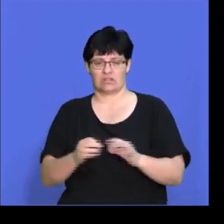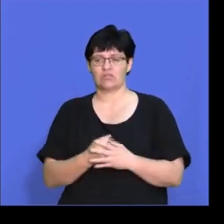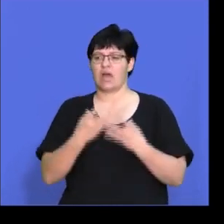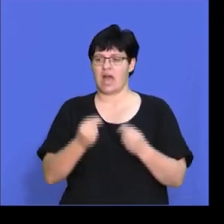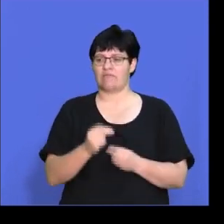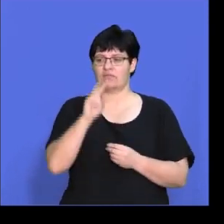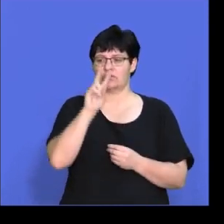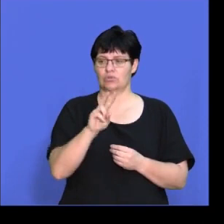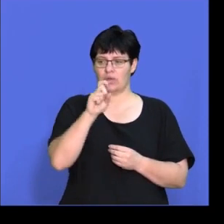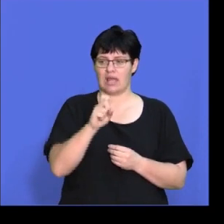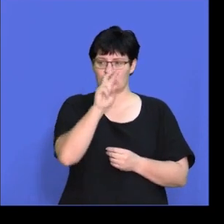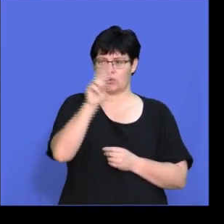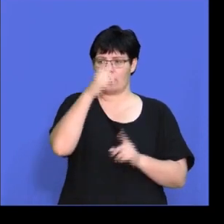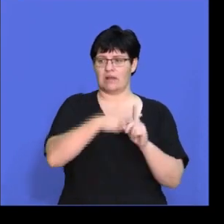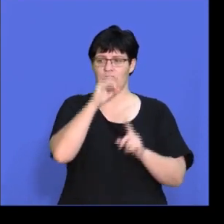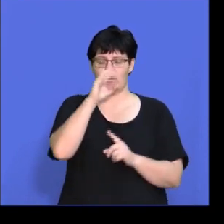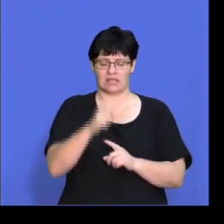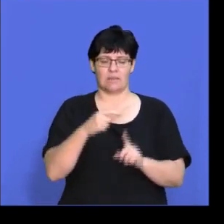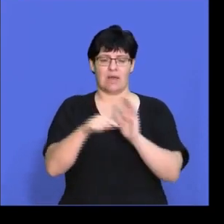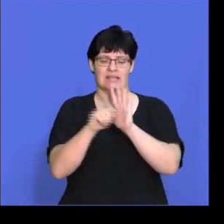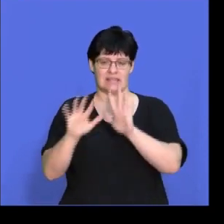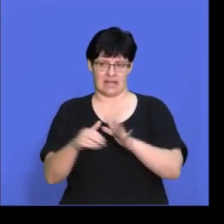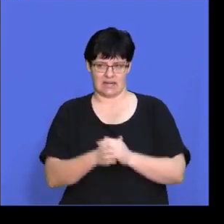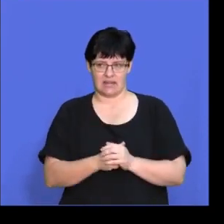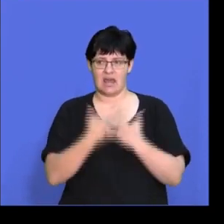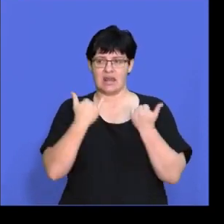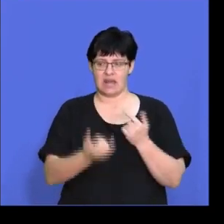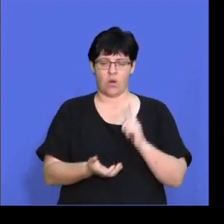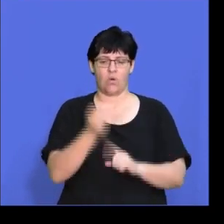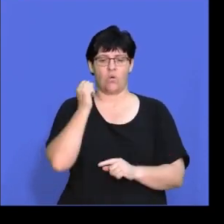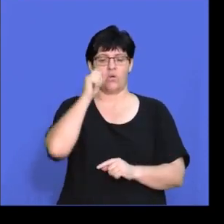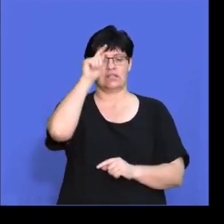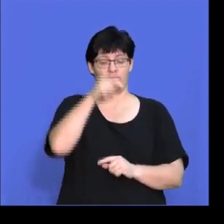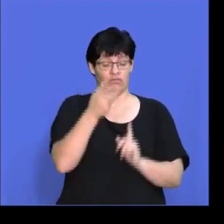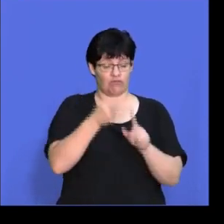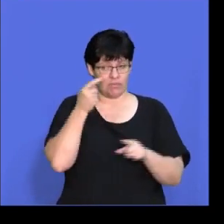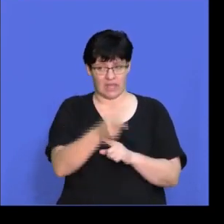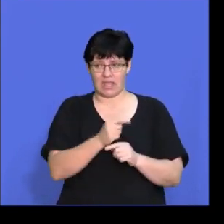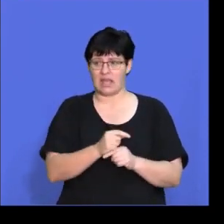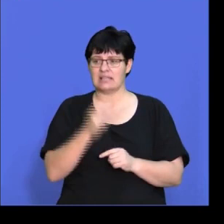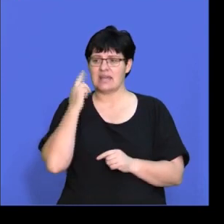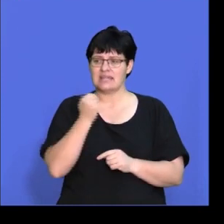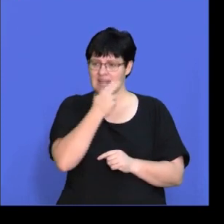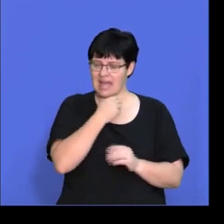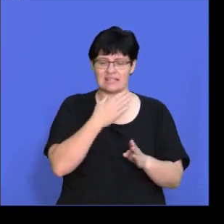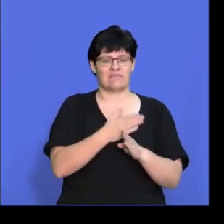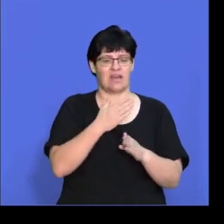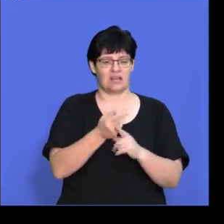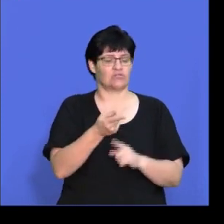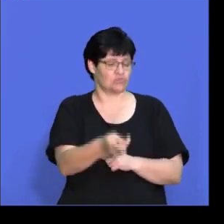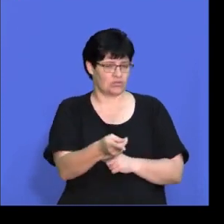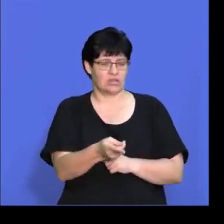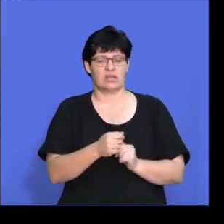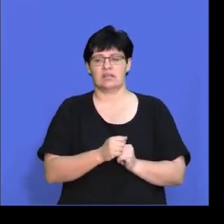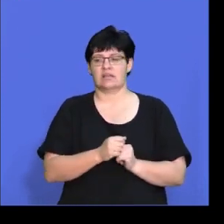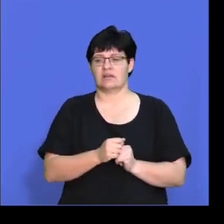have 2x squared plus 3x minus 10. We're now going to find the derivative of that, and this is a nice, easy function to find the